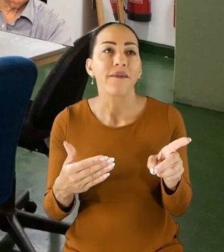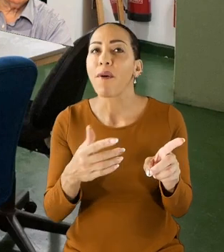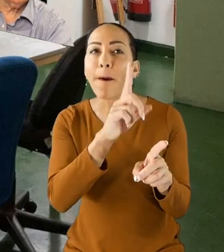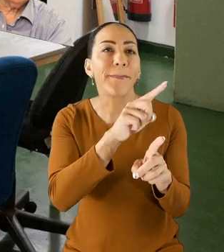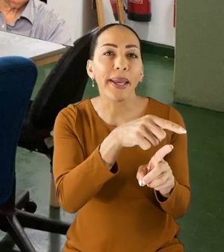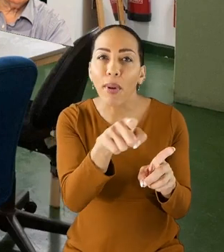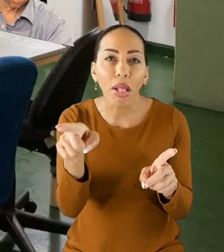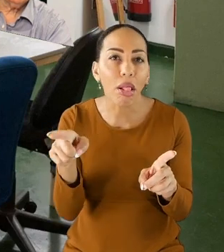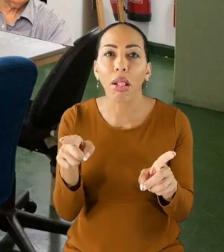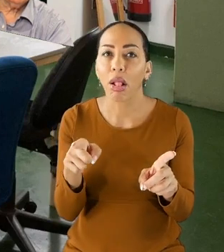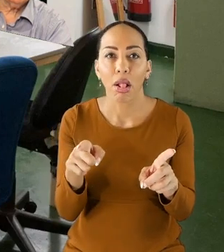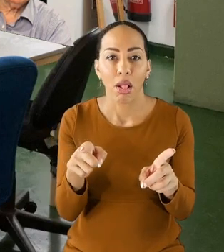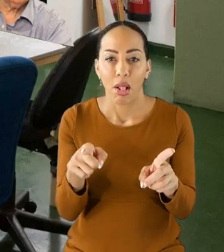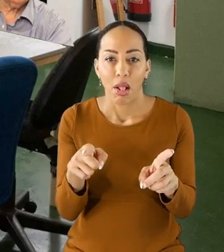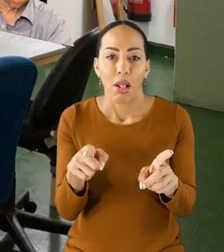who are far more